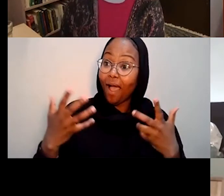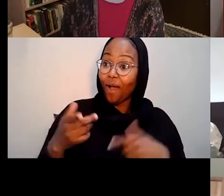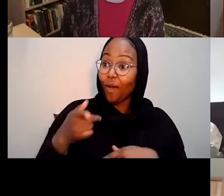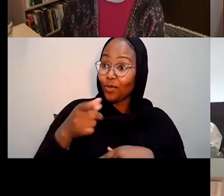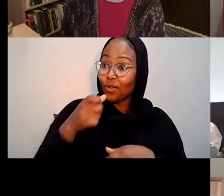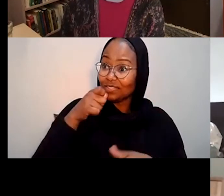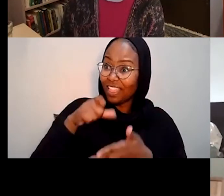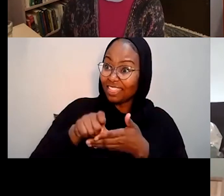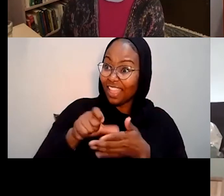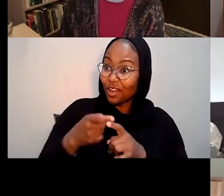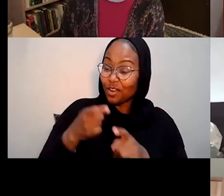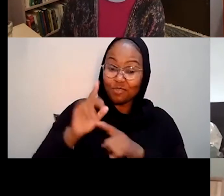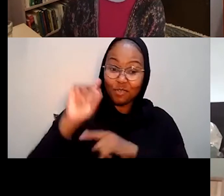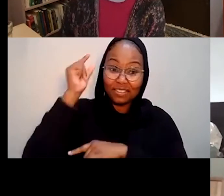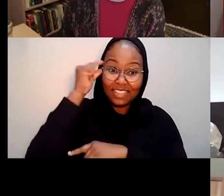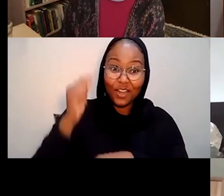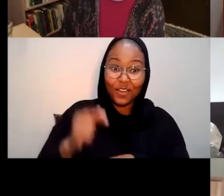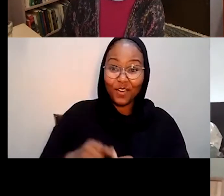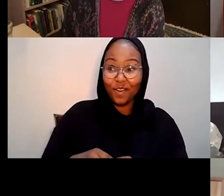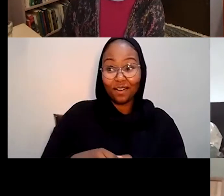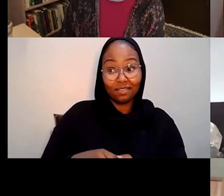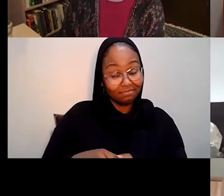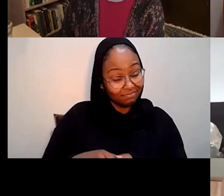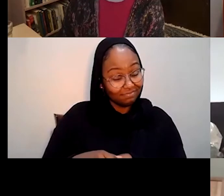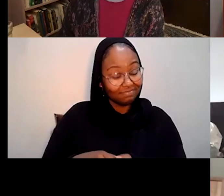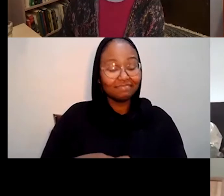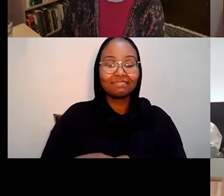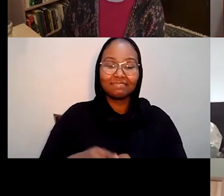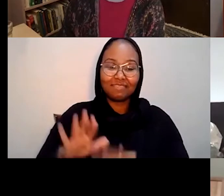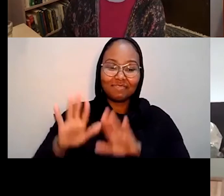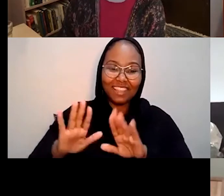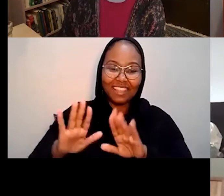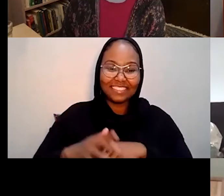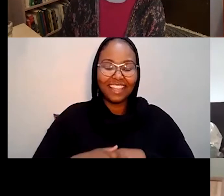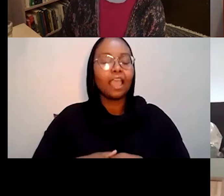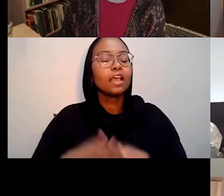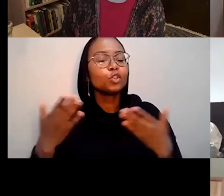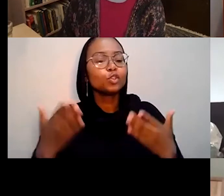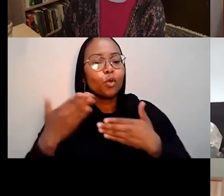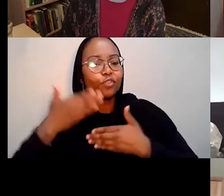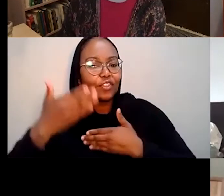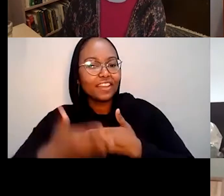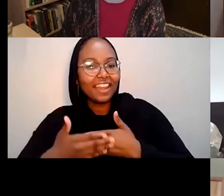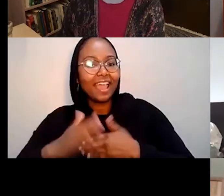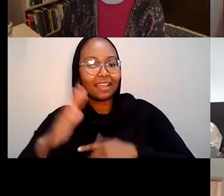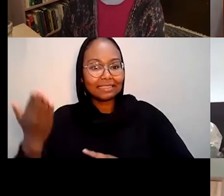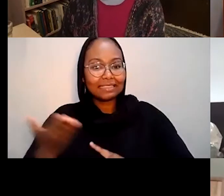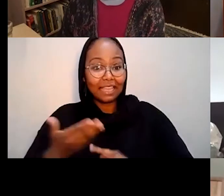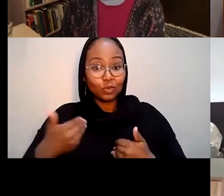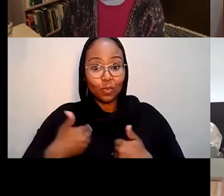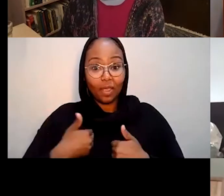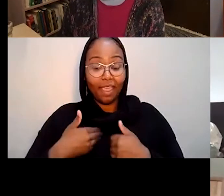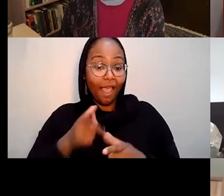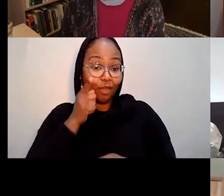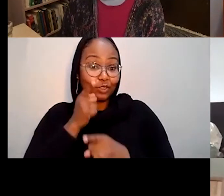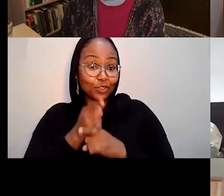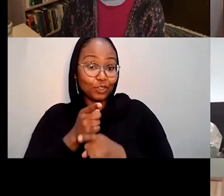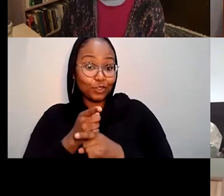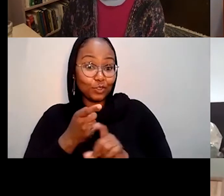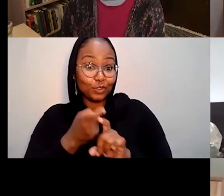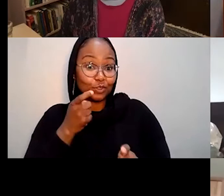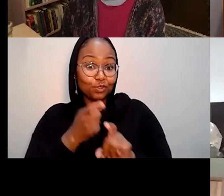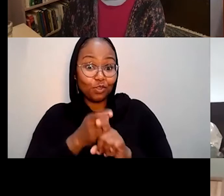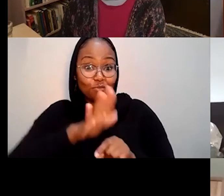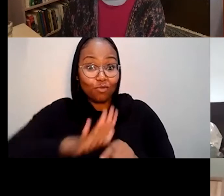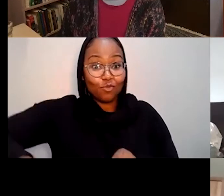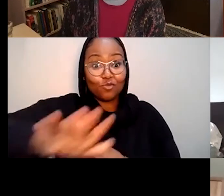the senators. So for the next guests, we have some sisters from across the United States.